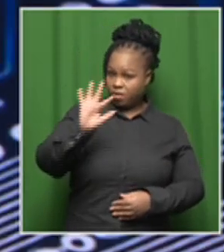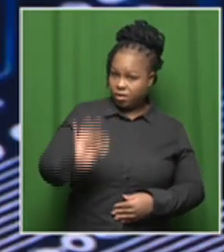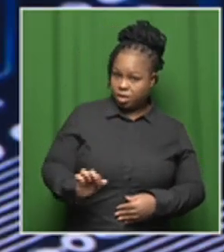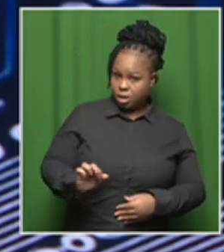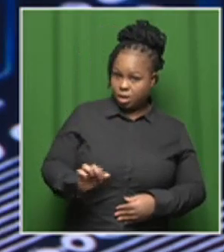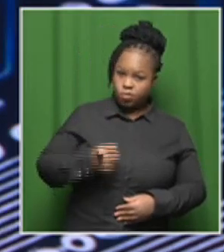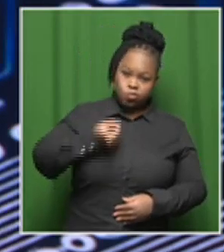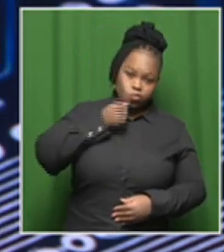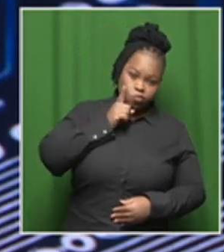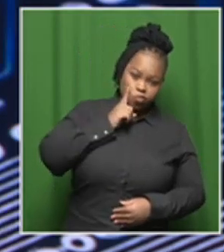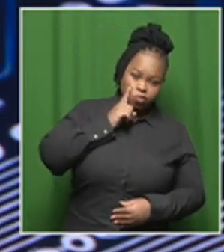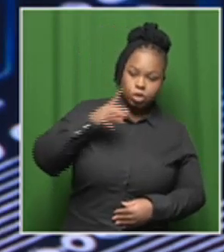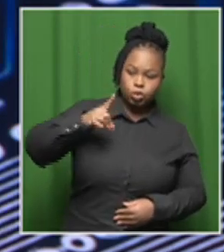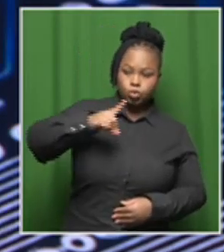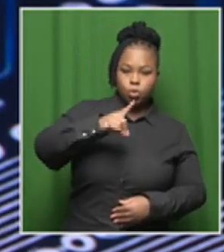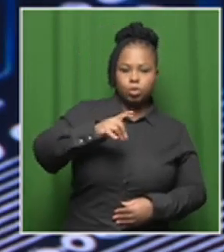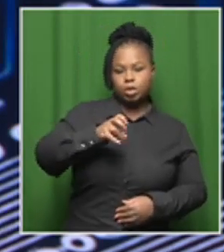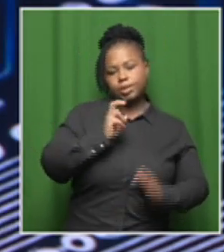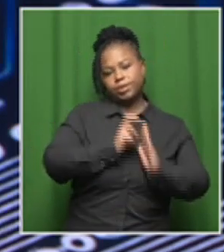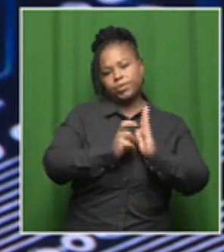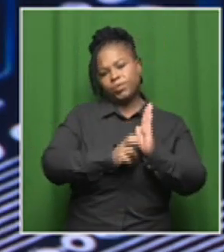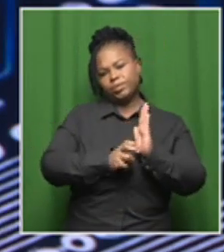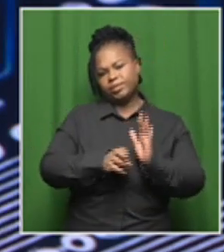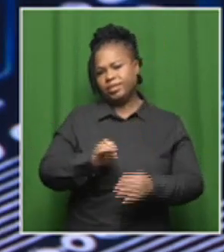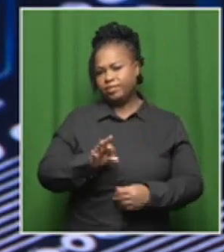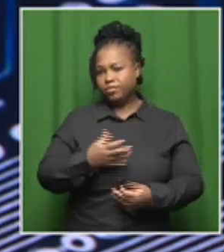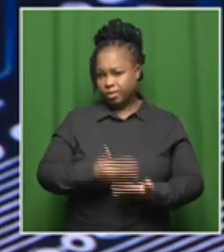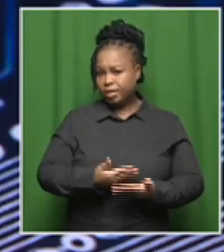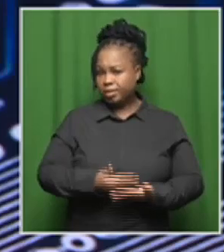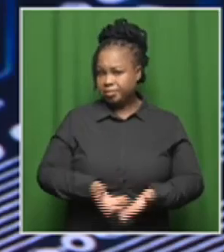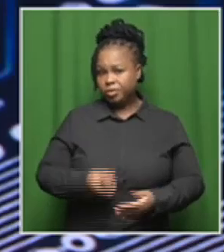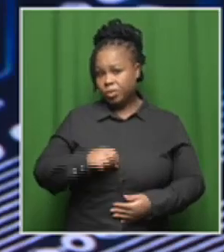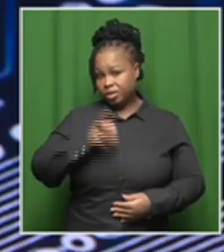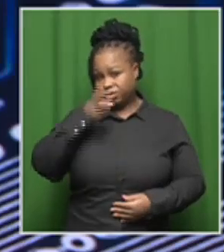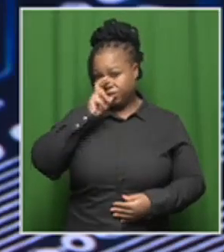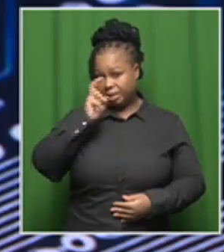and these tighter drone rules. Can we cope with it? And as you